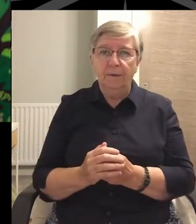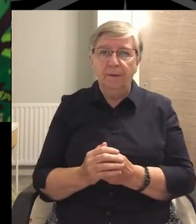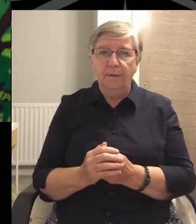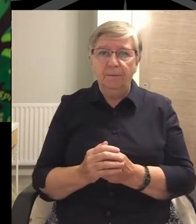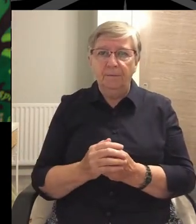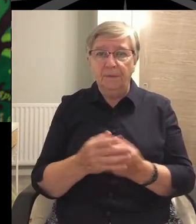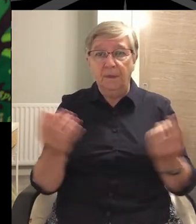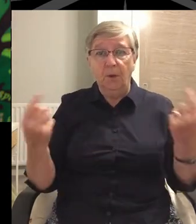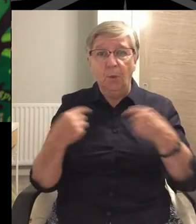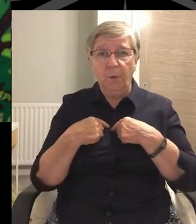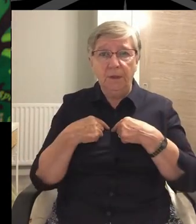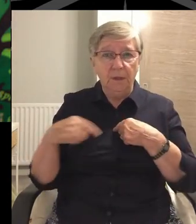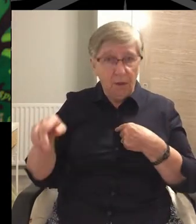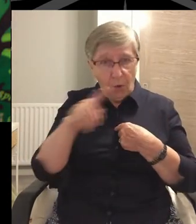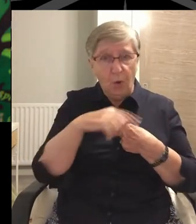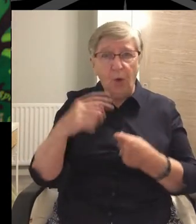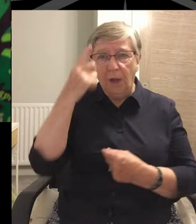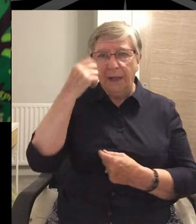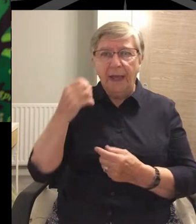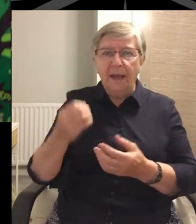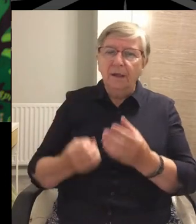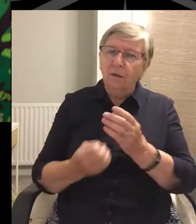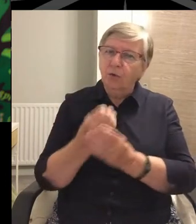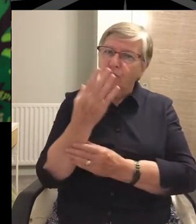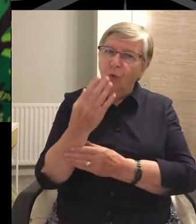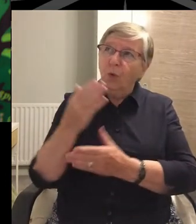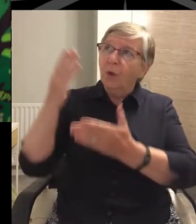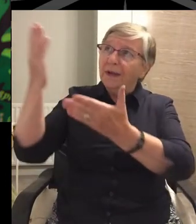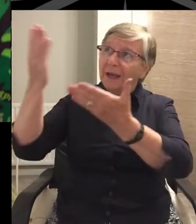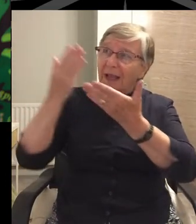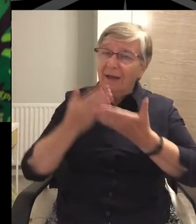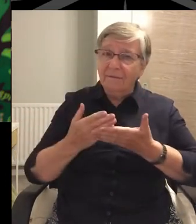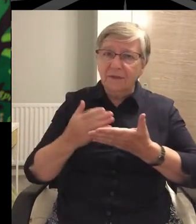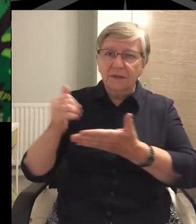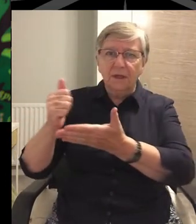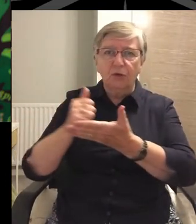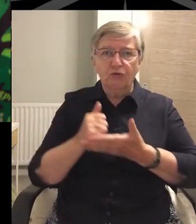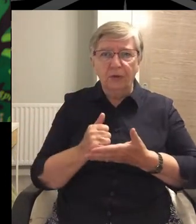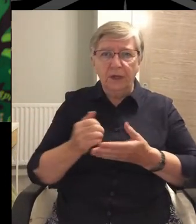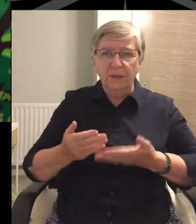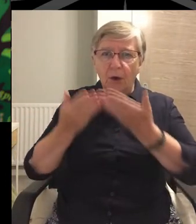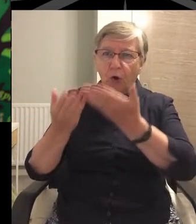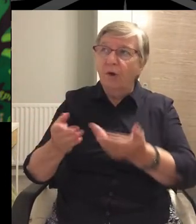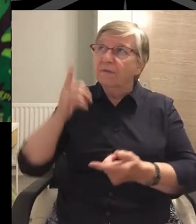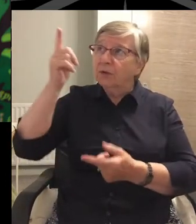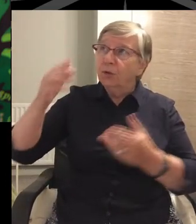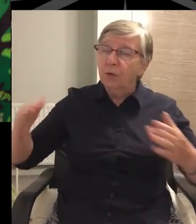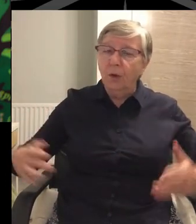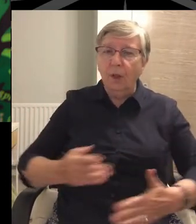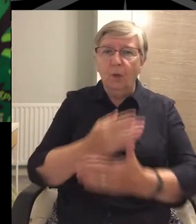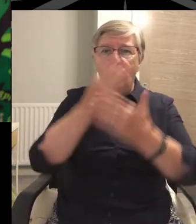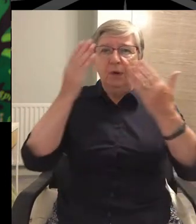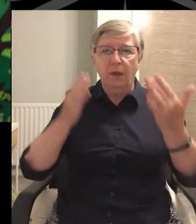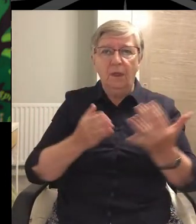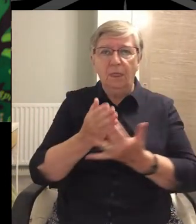that we all might grow in gifts and grace and offer you glory through Christ.